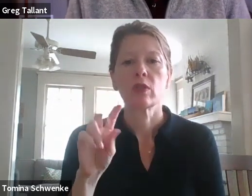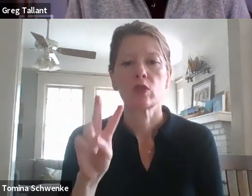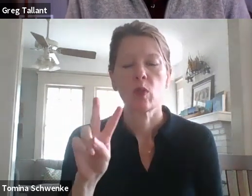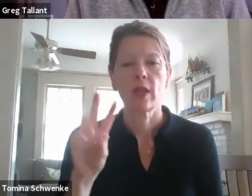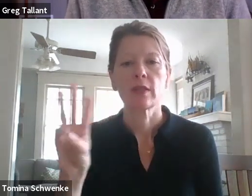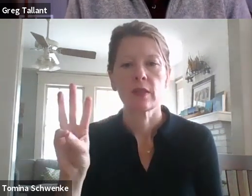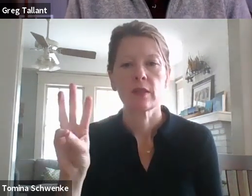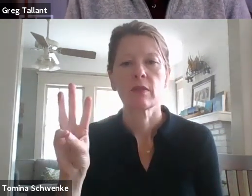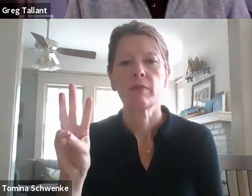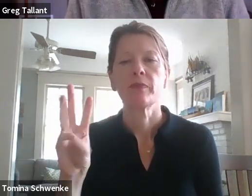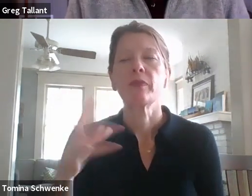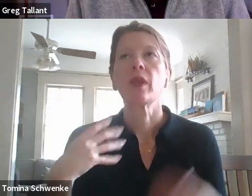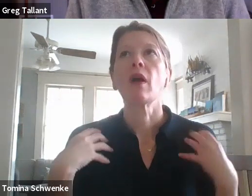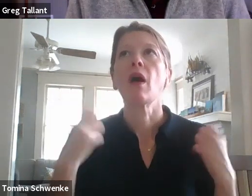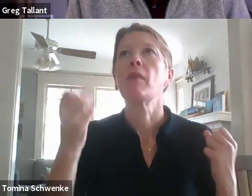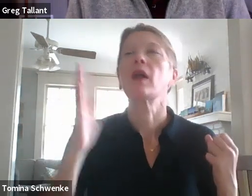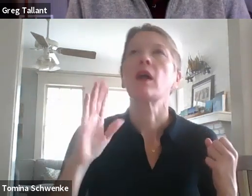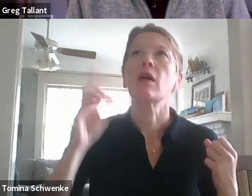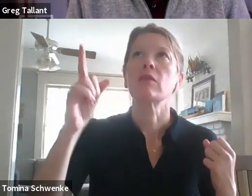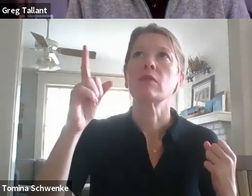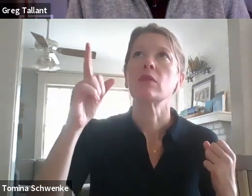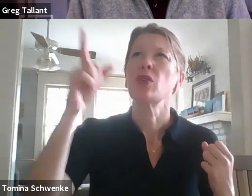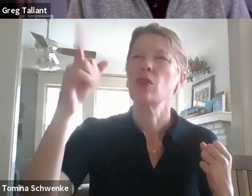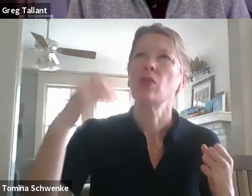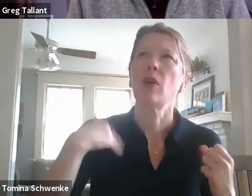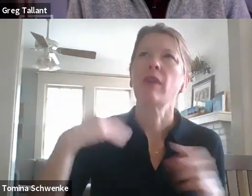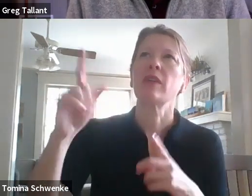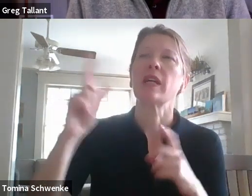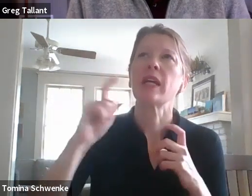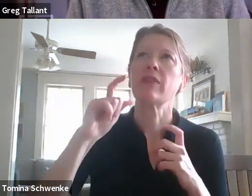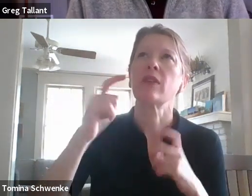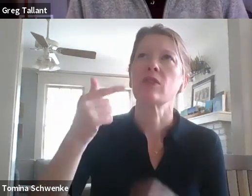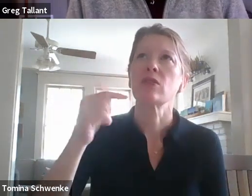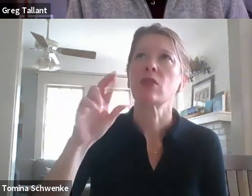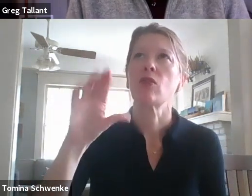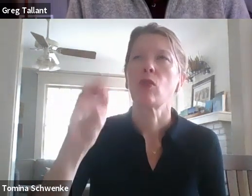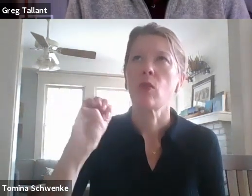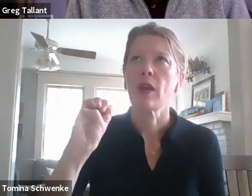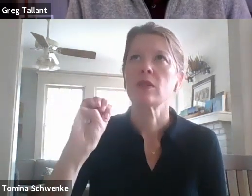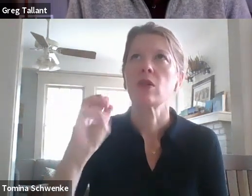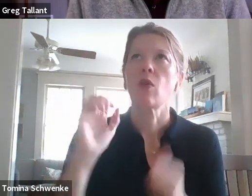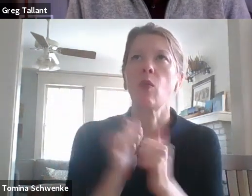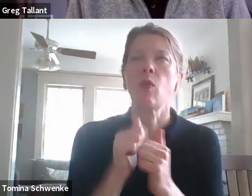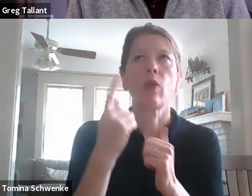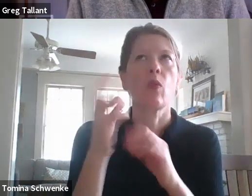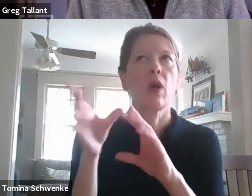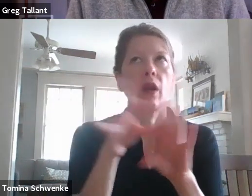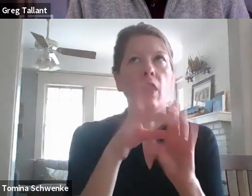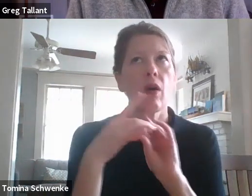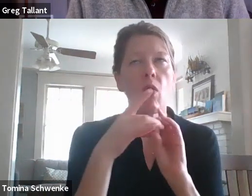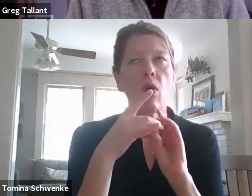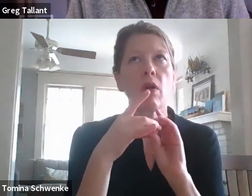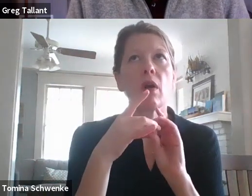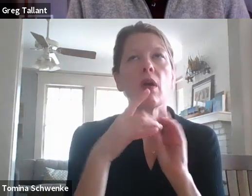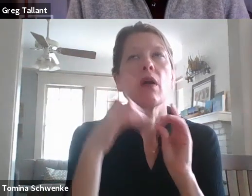Almighty God, you have given us grace at this time with one accord to make our common supplication